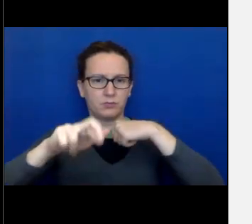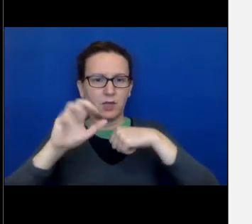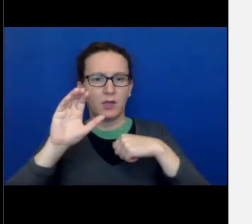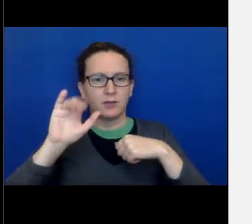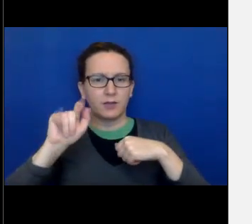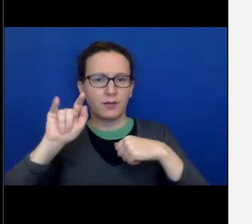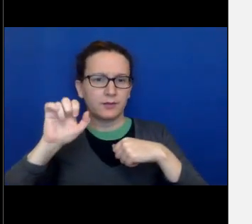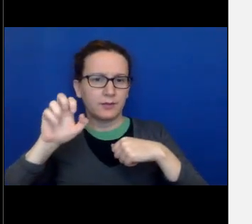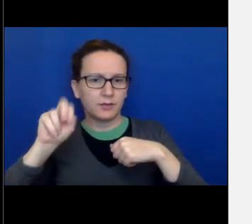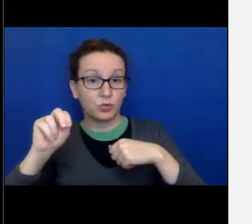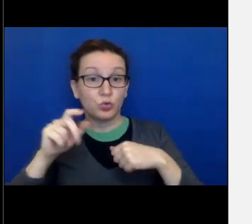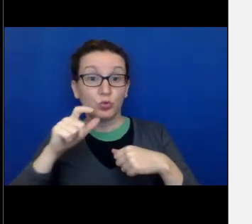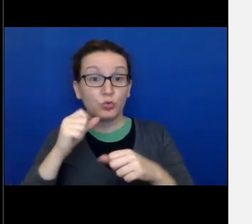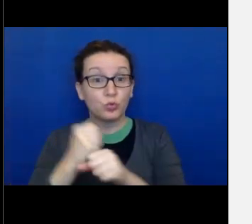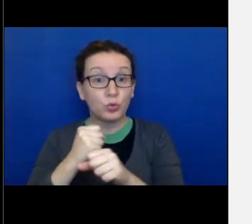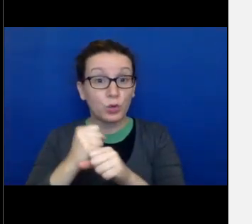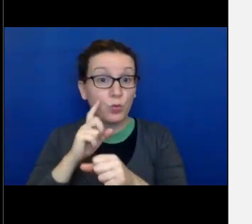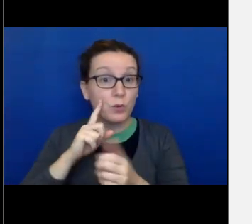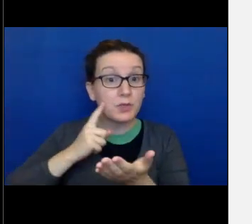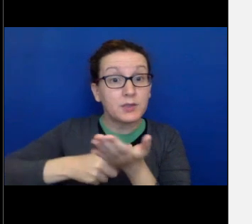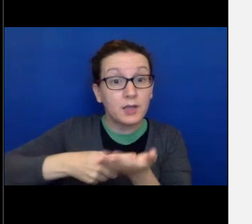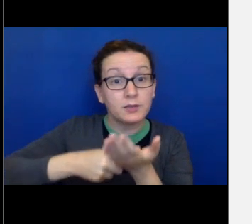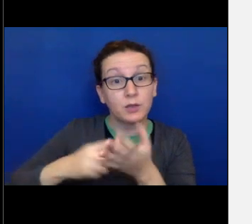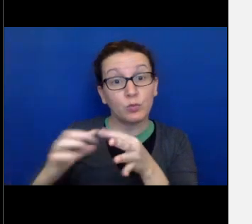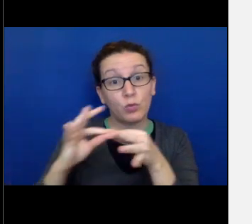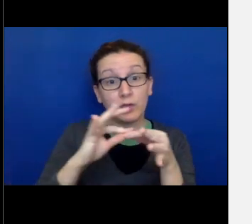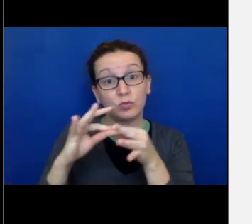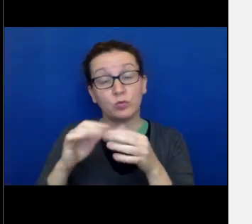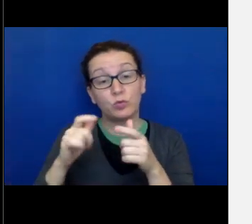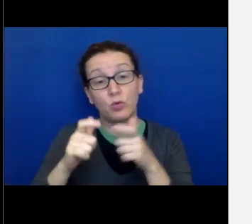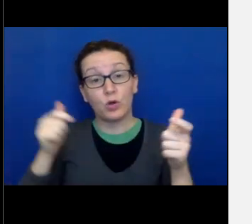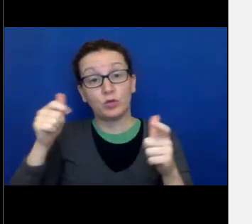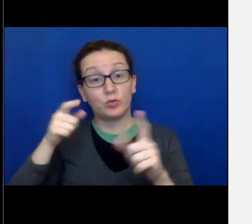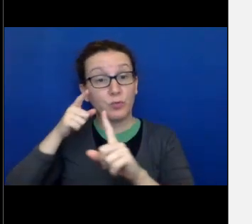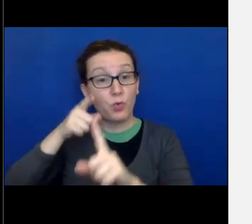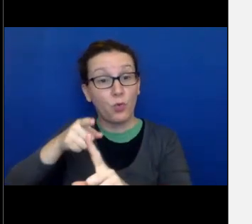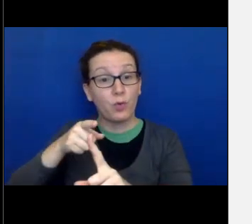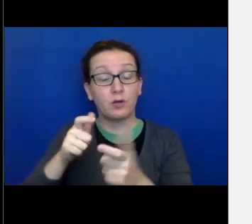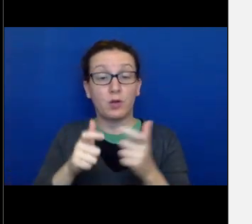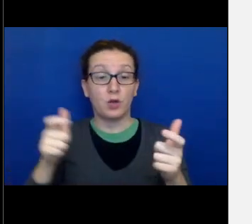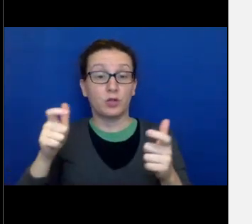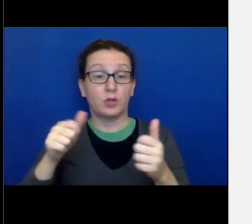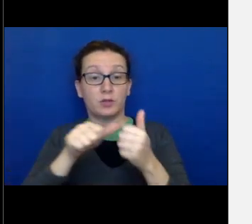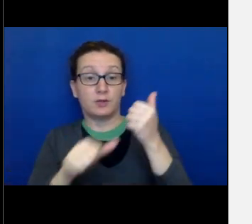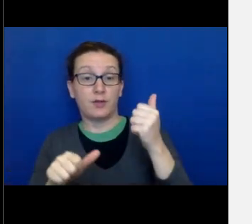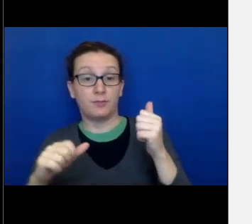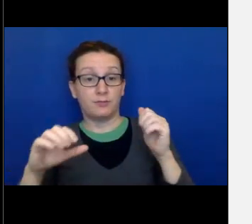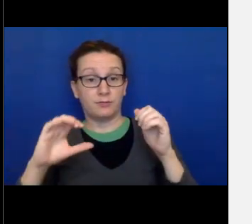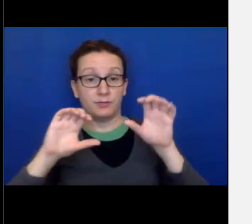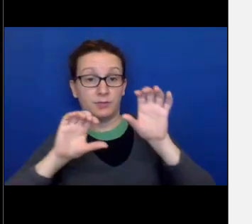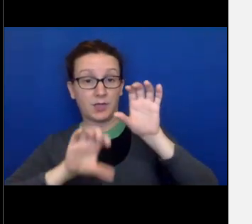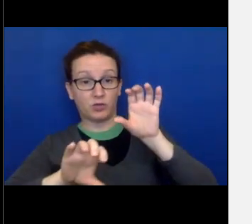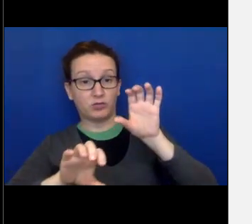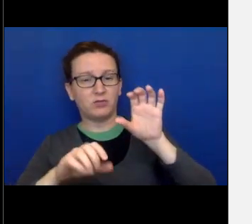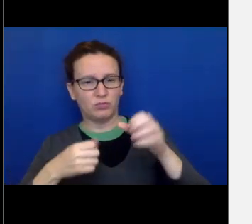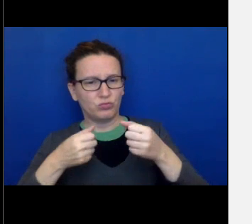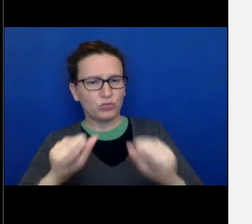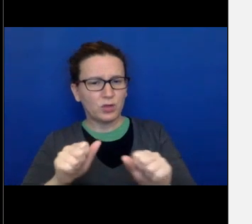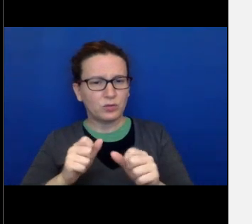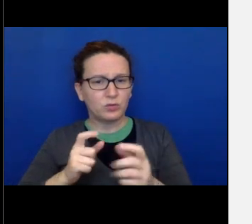work am I going to be discussing in relation to this larger point or this larger subsection that I'm trying to discuss?